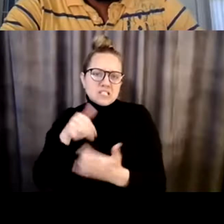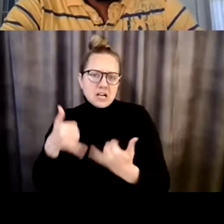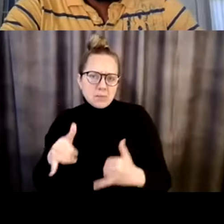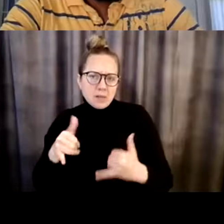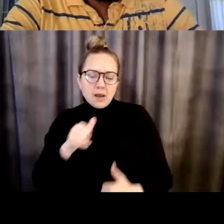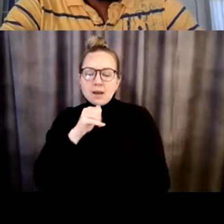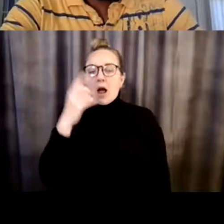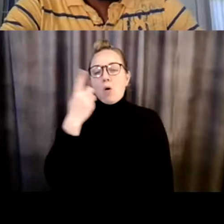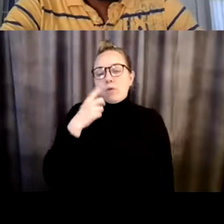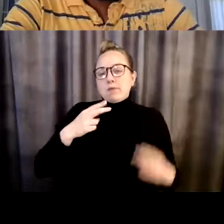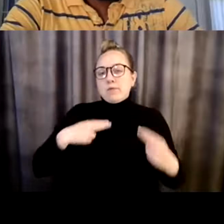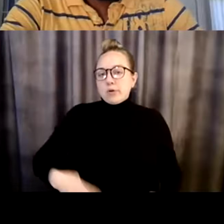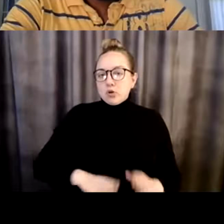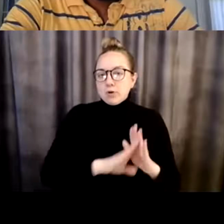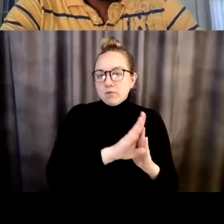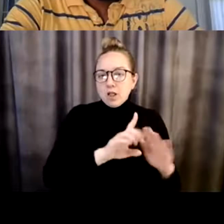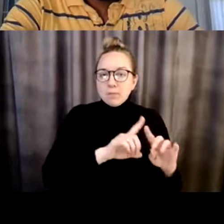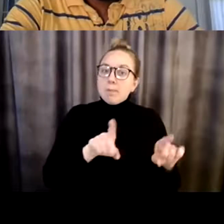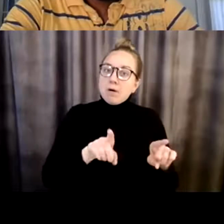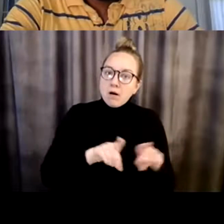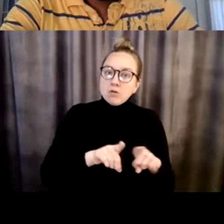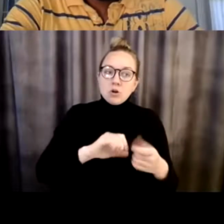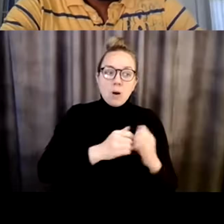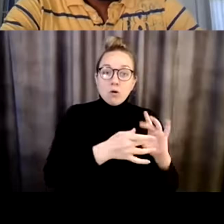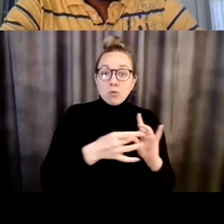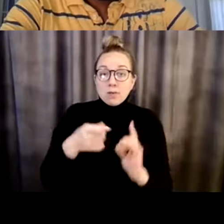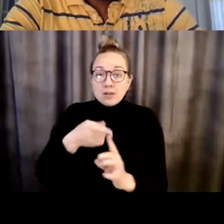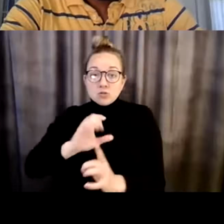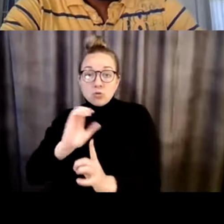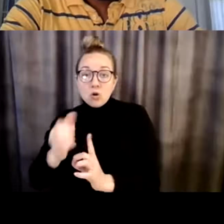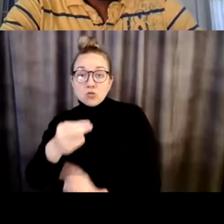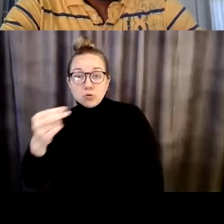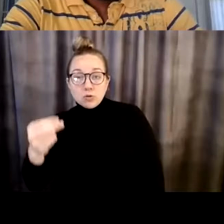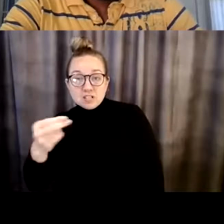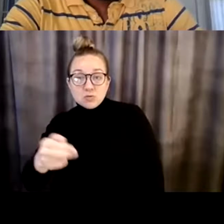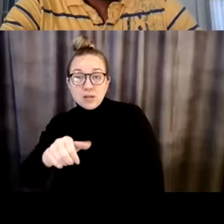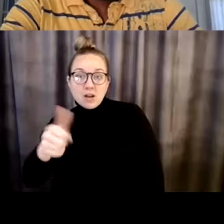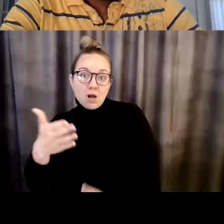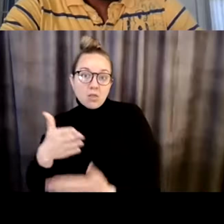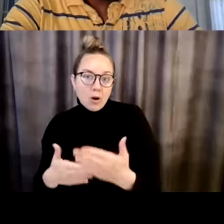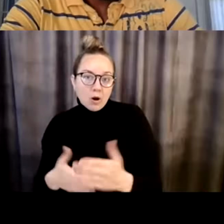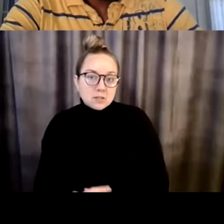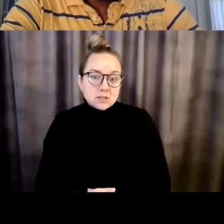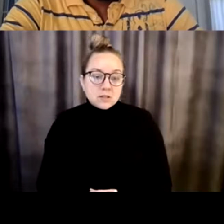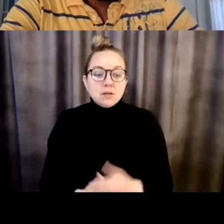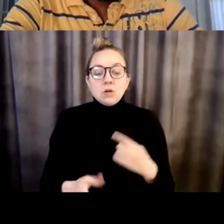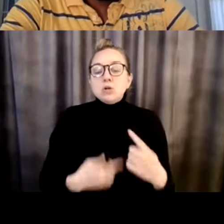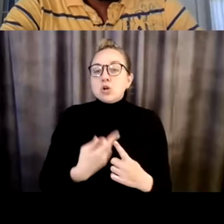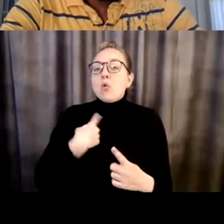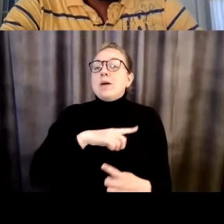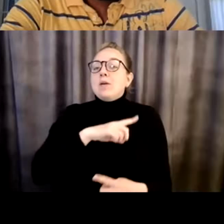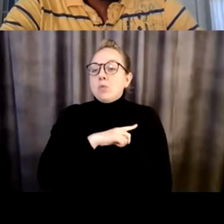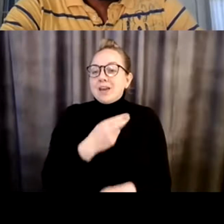but in how it informs cultural history. But we look at play, when we talk about play, we're